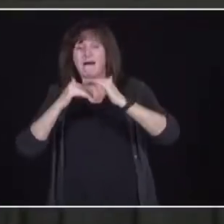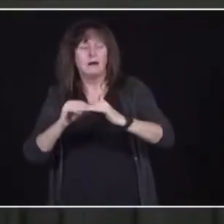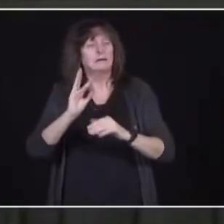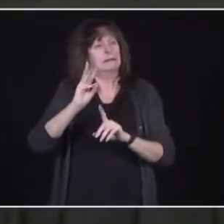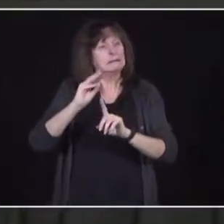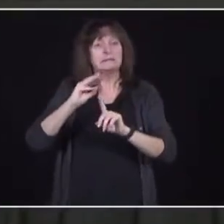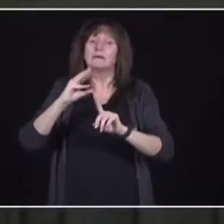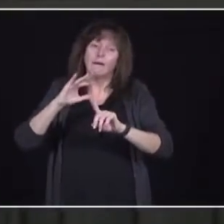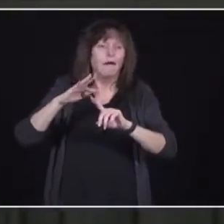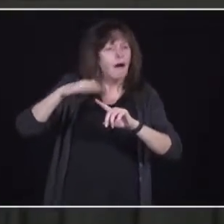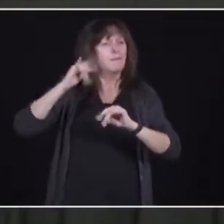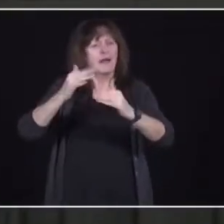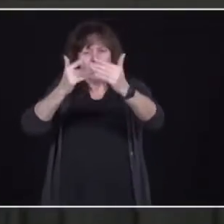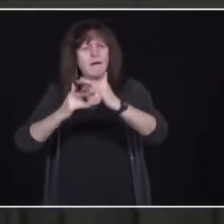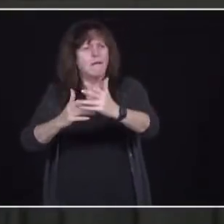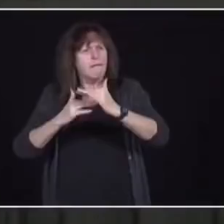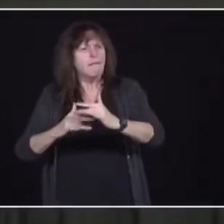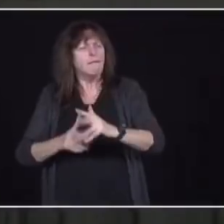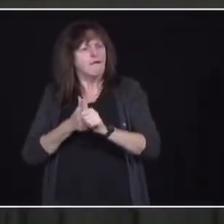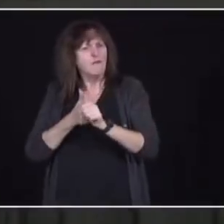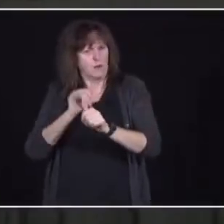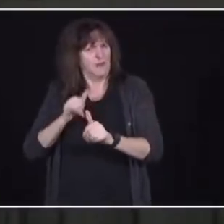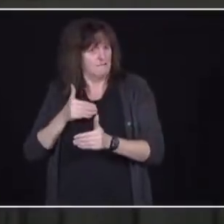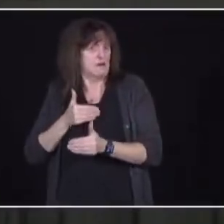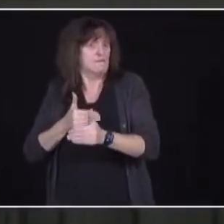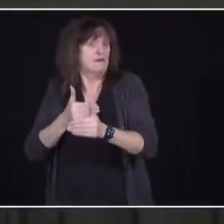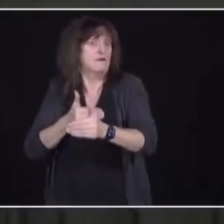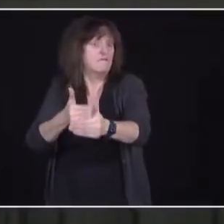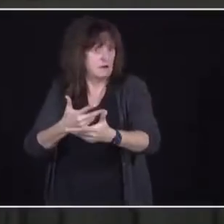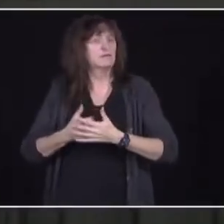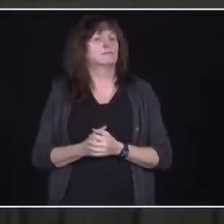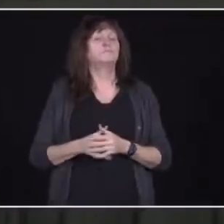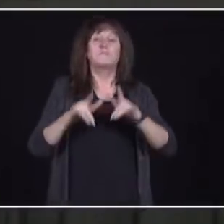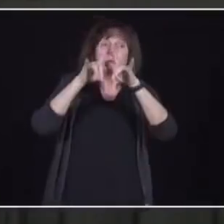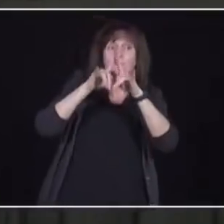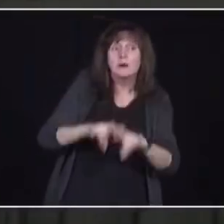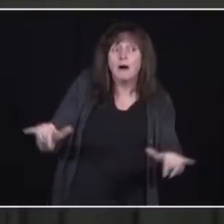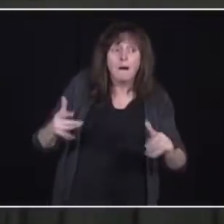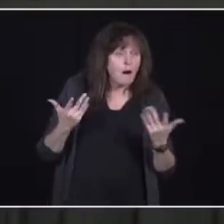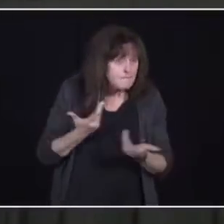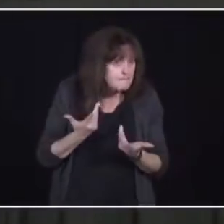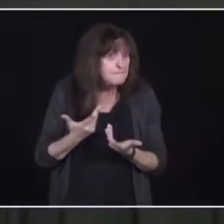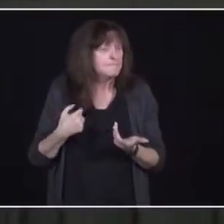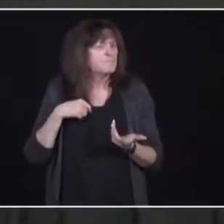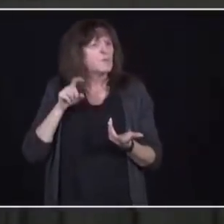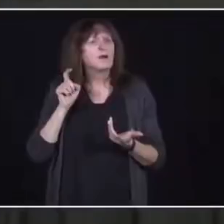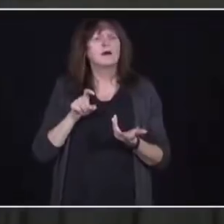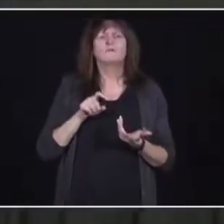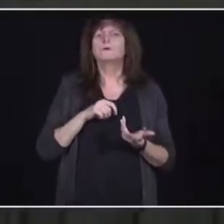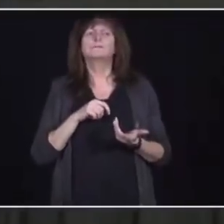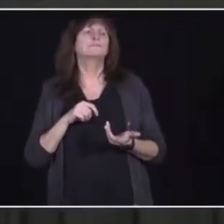do it exactly that way. At the same time, we want to look after those and get vaccinating right away to those who are disproportionately affected